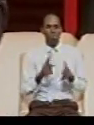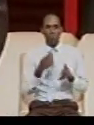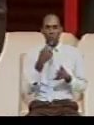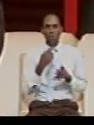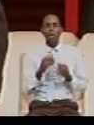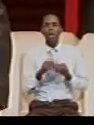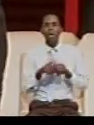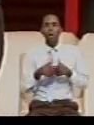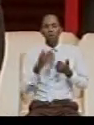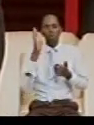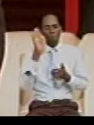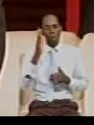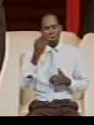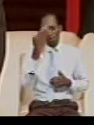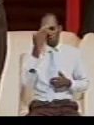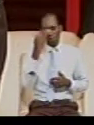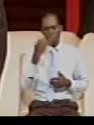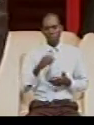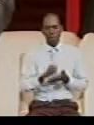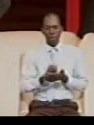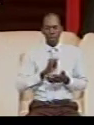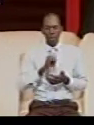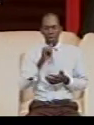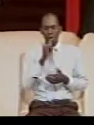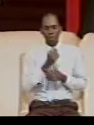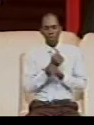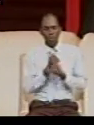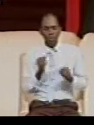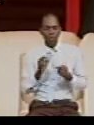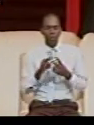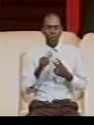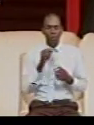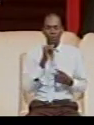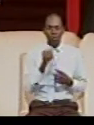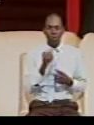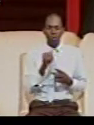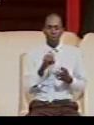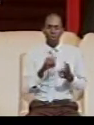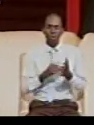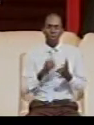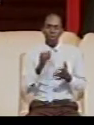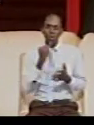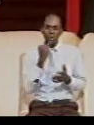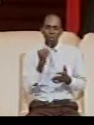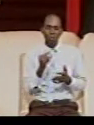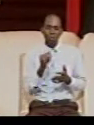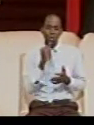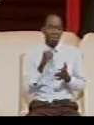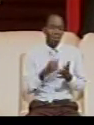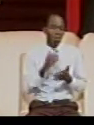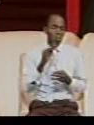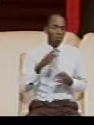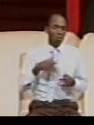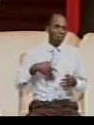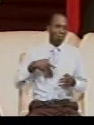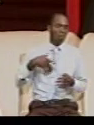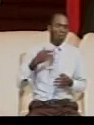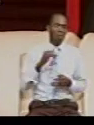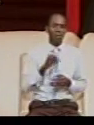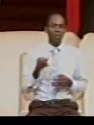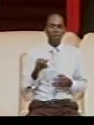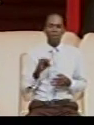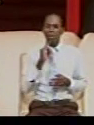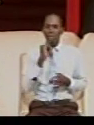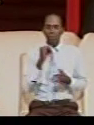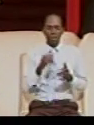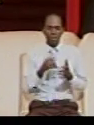know whether I'm born again or not? Is it by feeling? Is it by flash of light? Is it